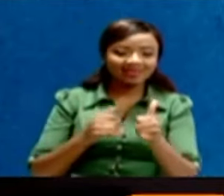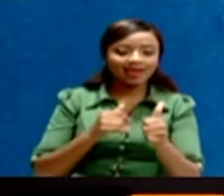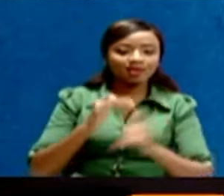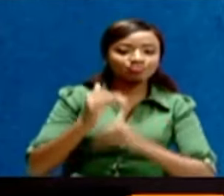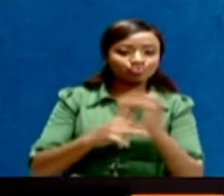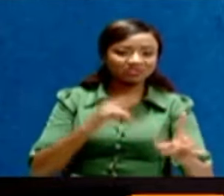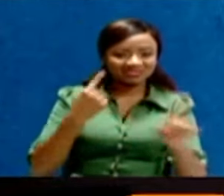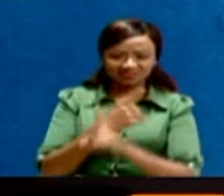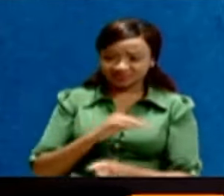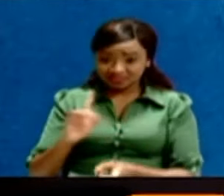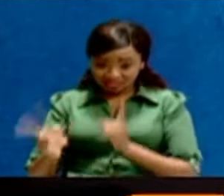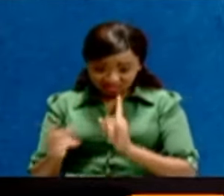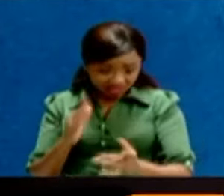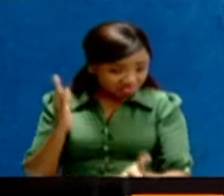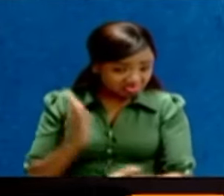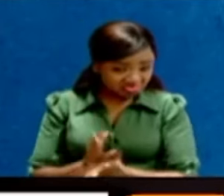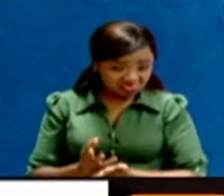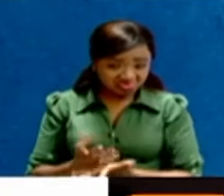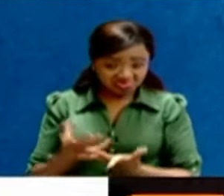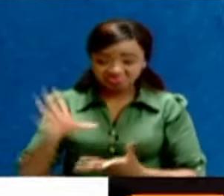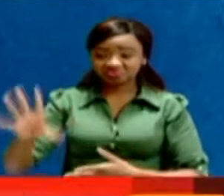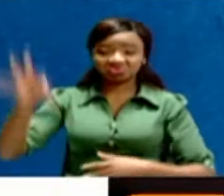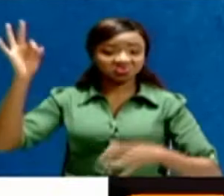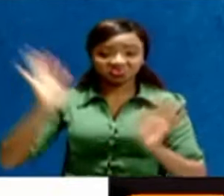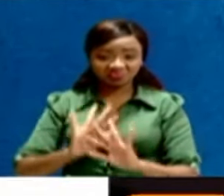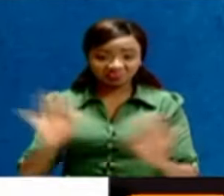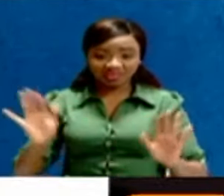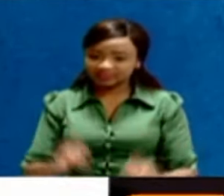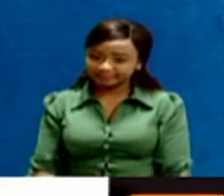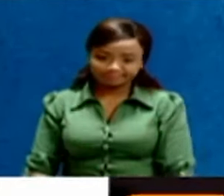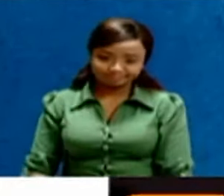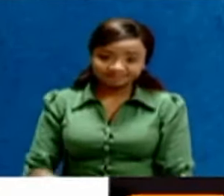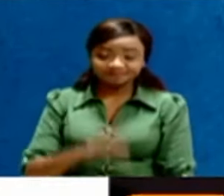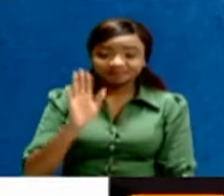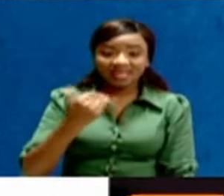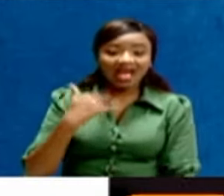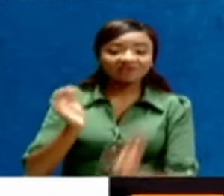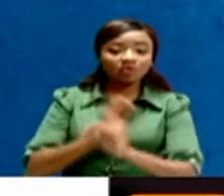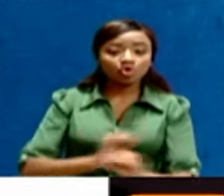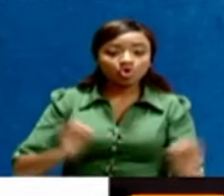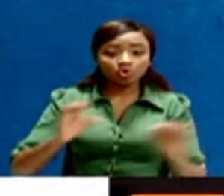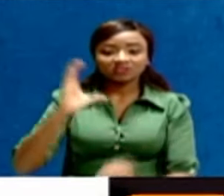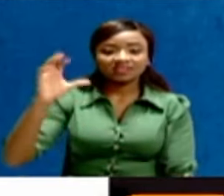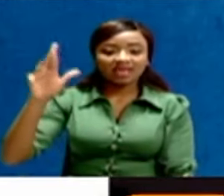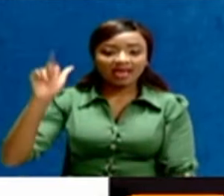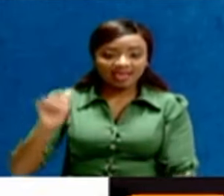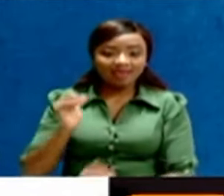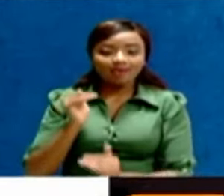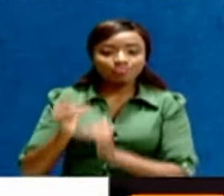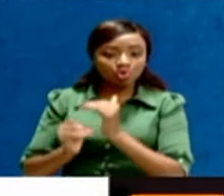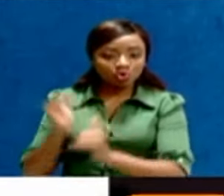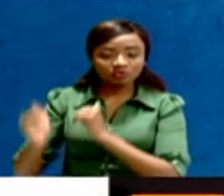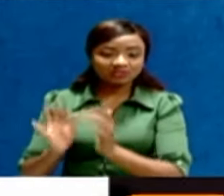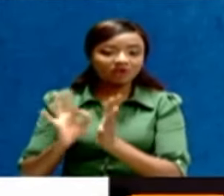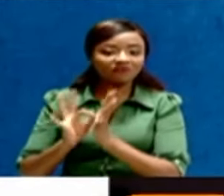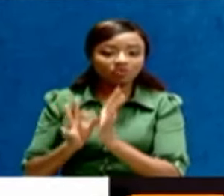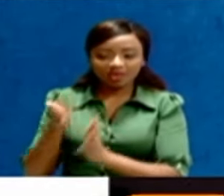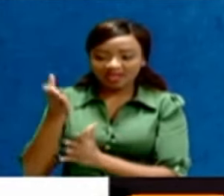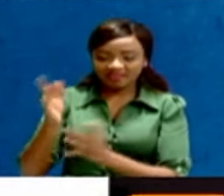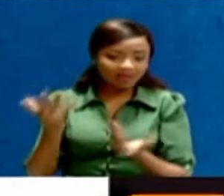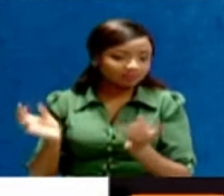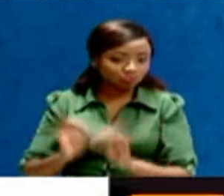table. That is not, it's not as easy as that. First of all, let me clear that. There was no CRA formula on the table. The committee received